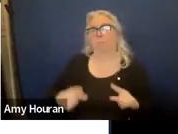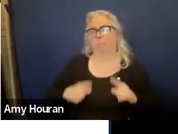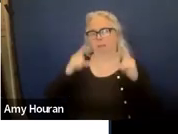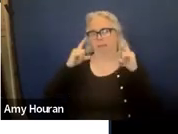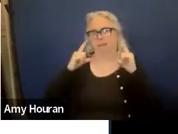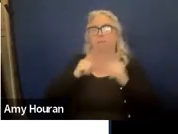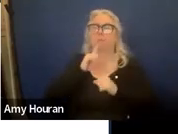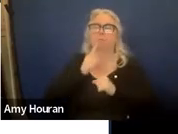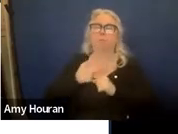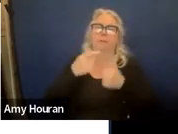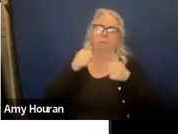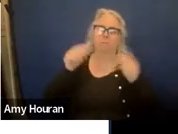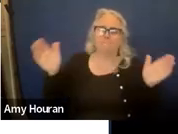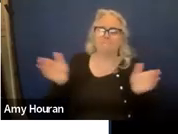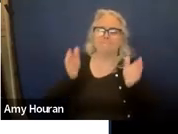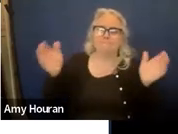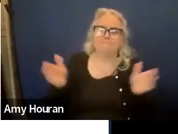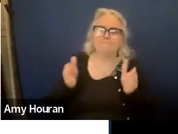promoting those